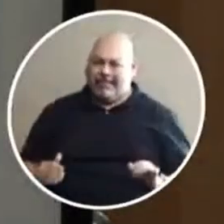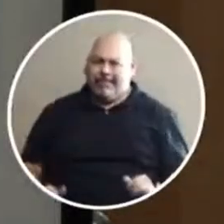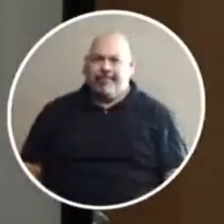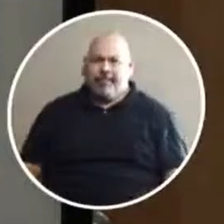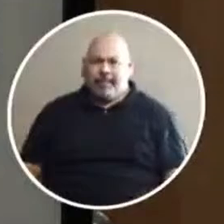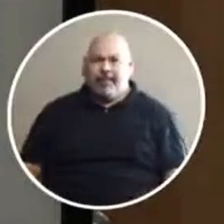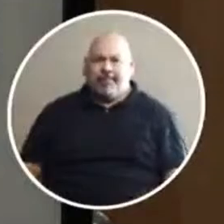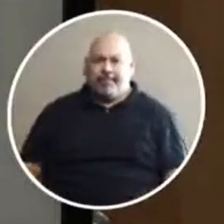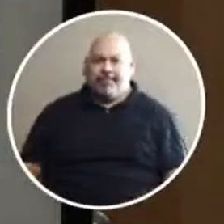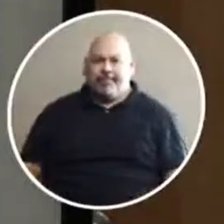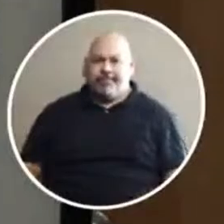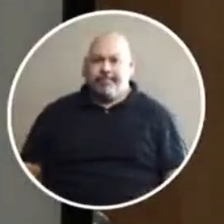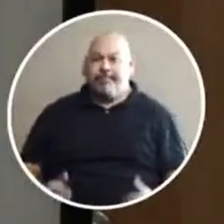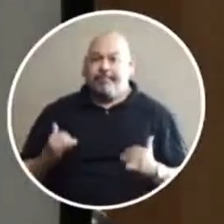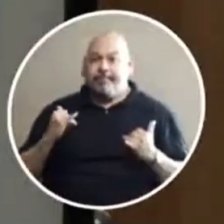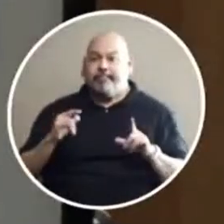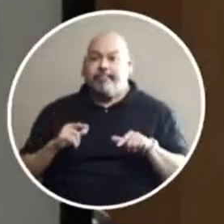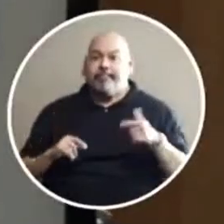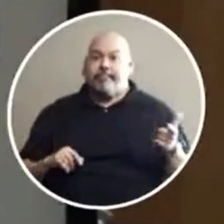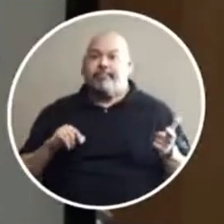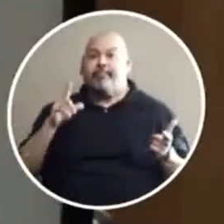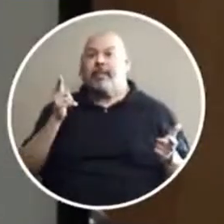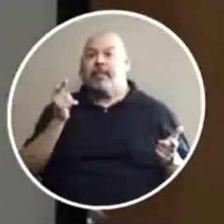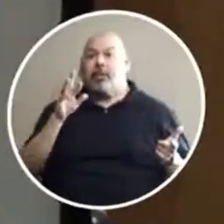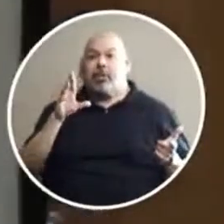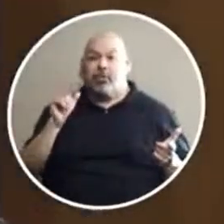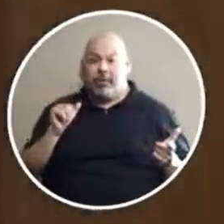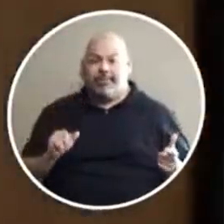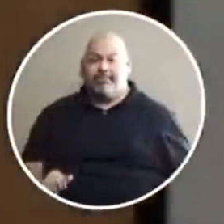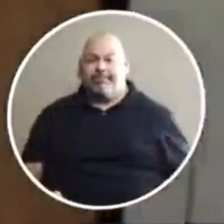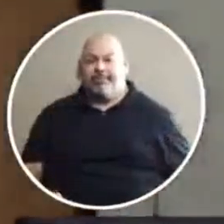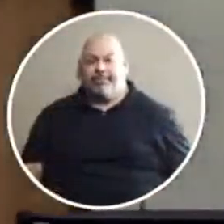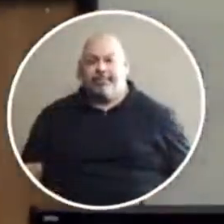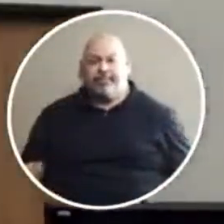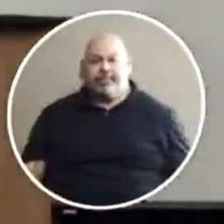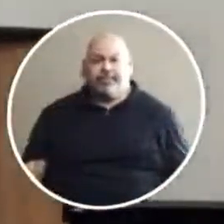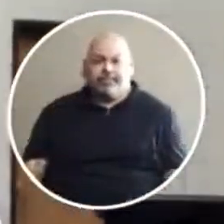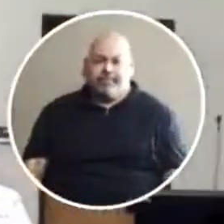And with that, we hand it over to Laura.